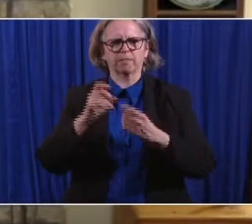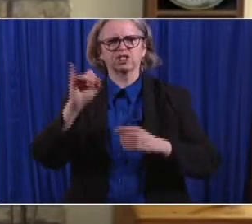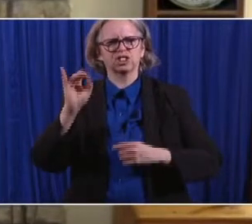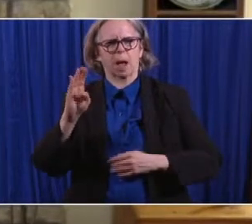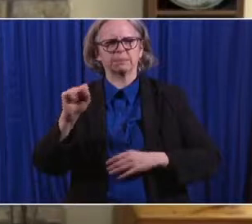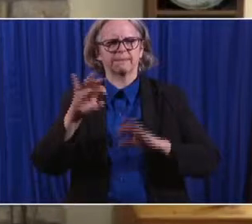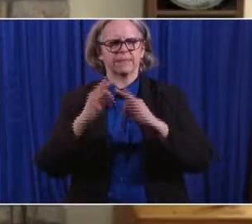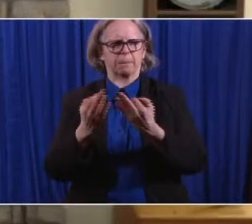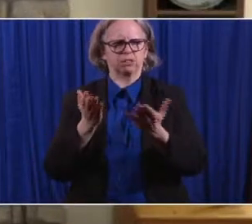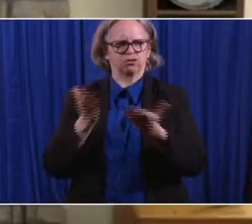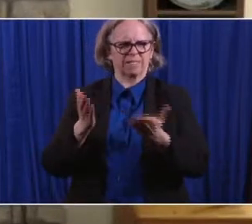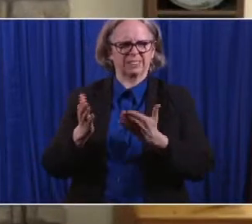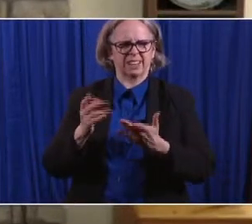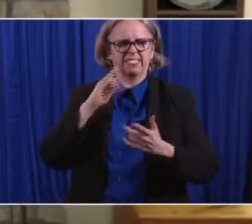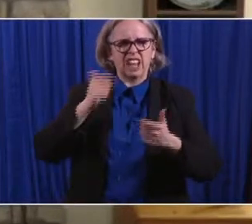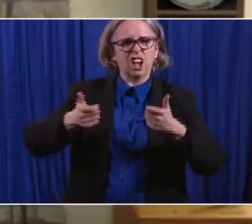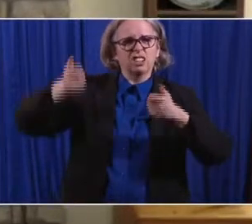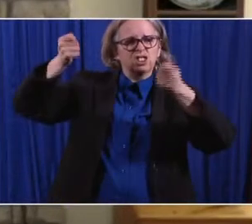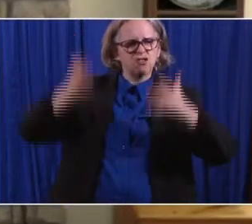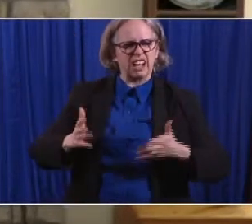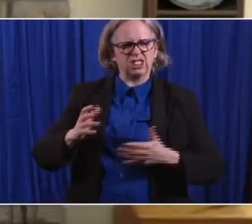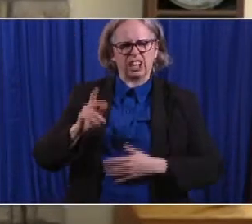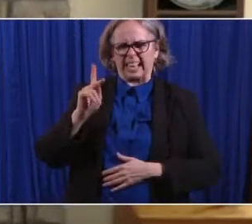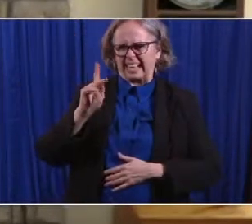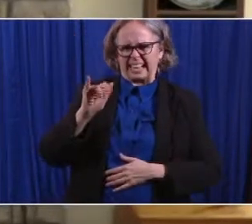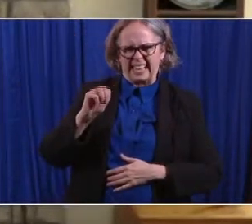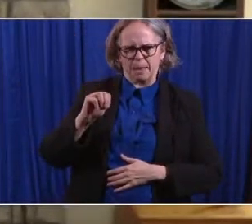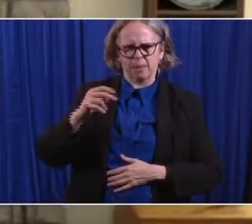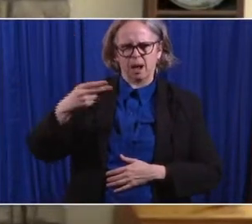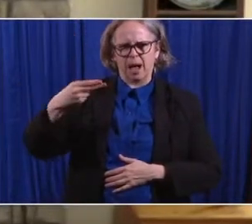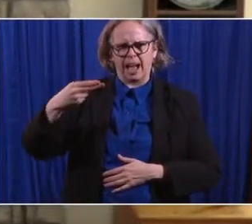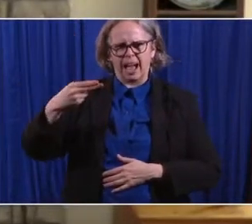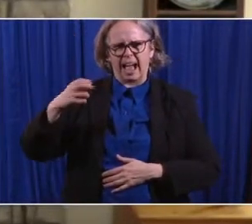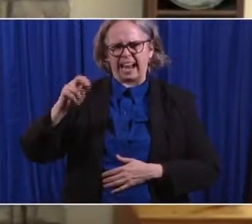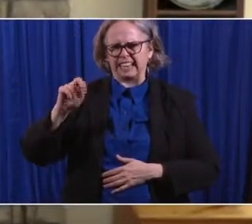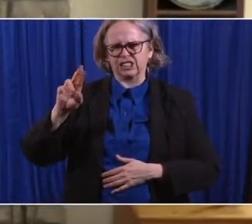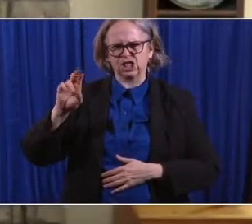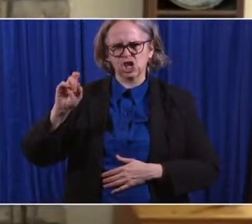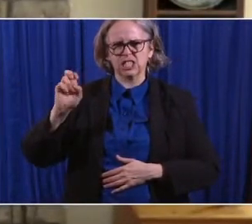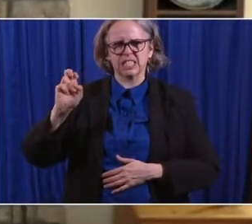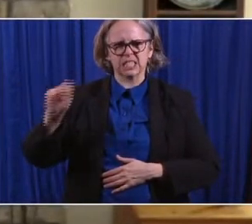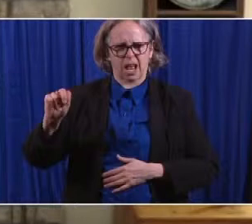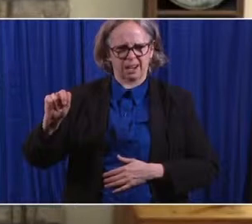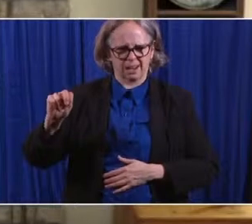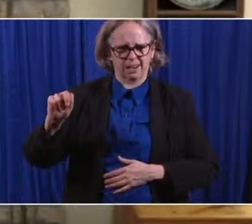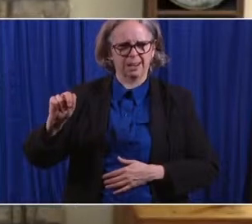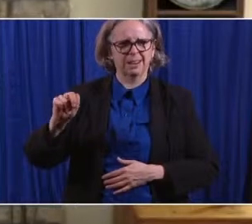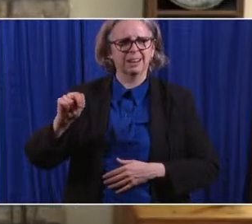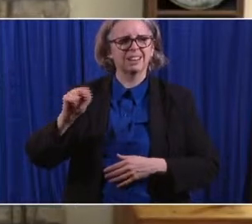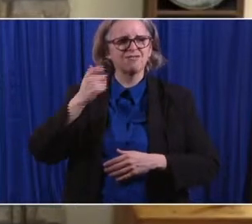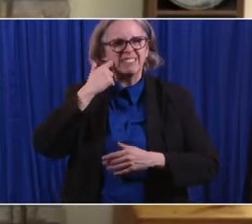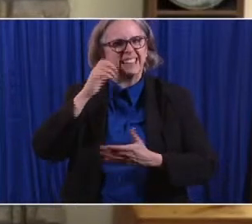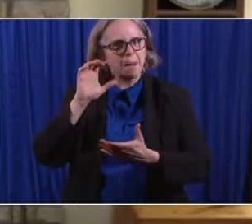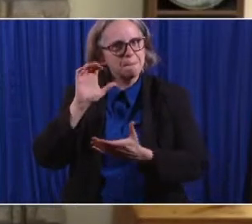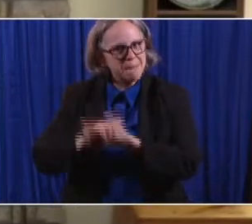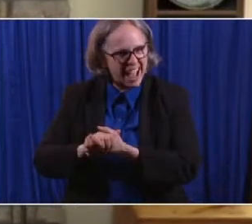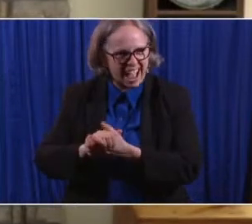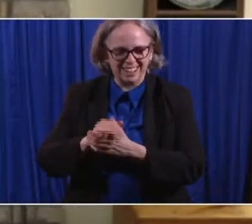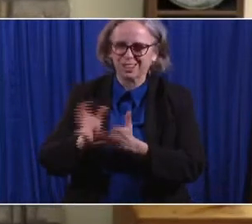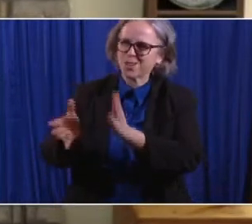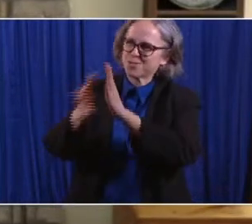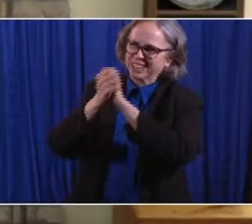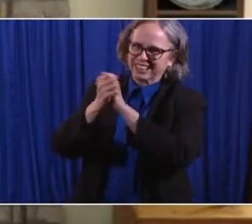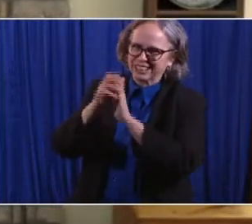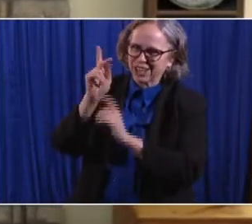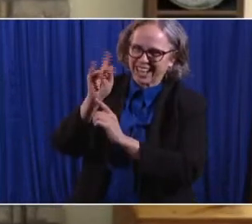Henderson. Kim was married recently. Congratulations, Kim. She and her husband are relocating to